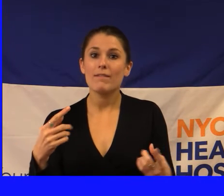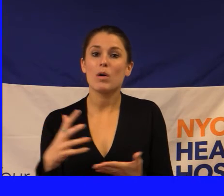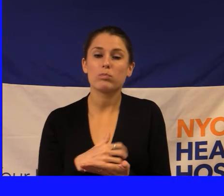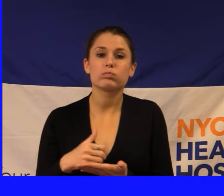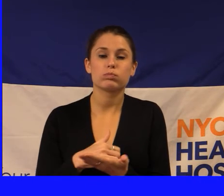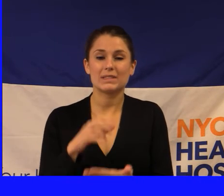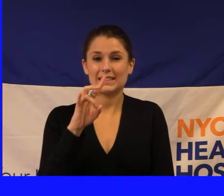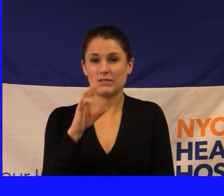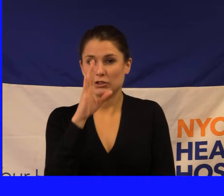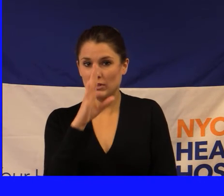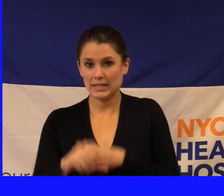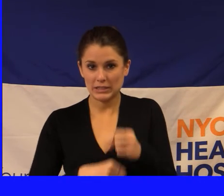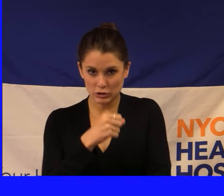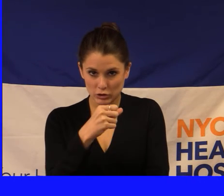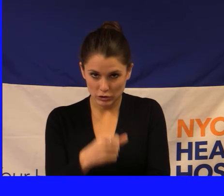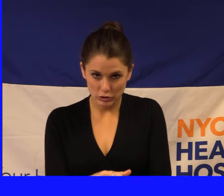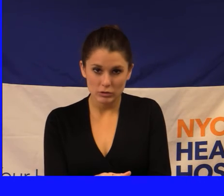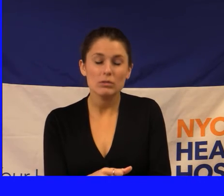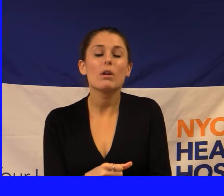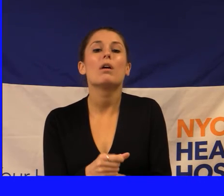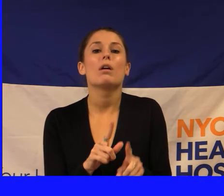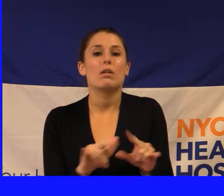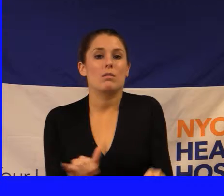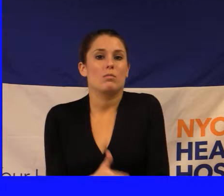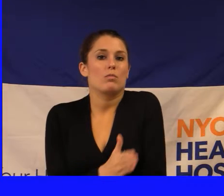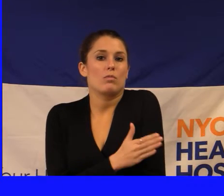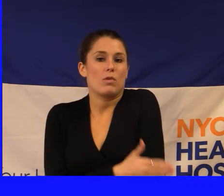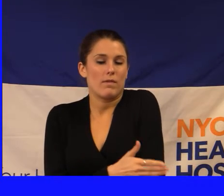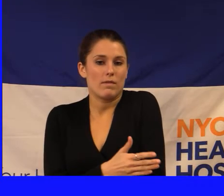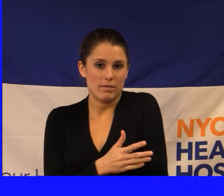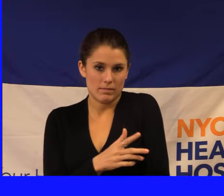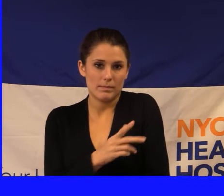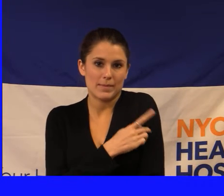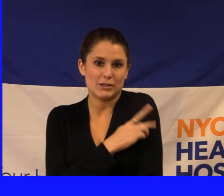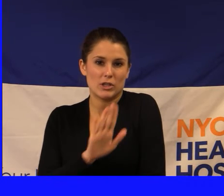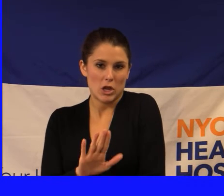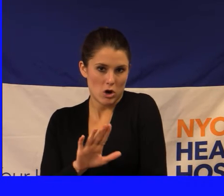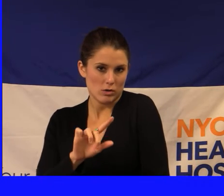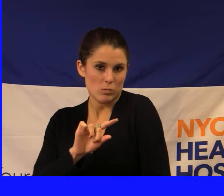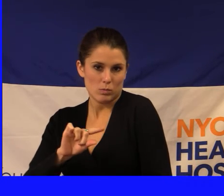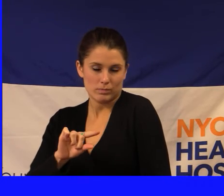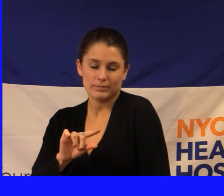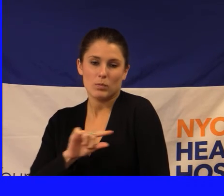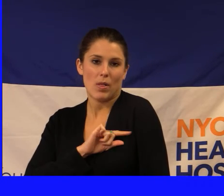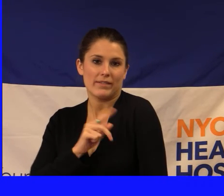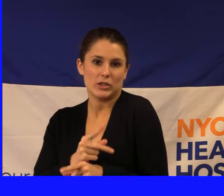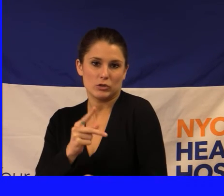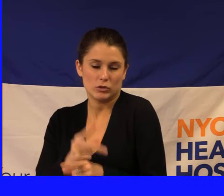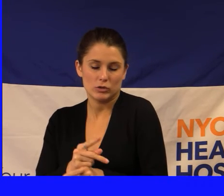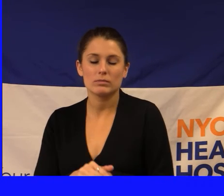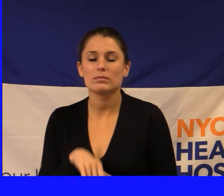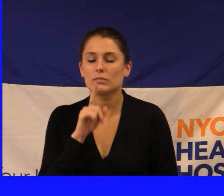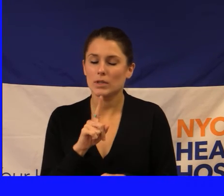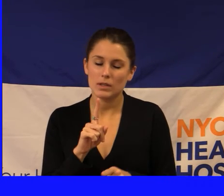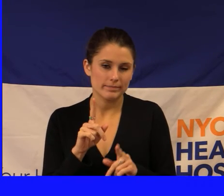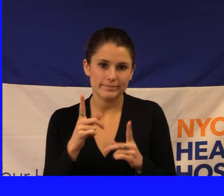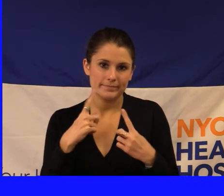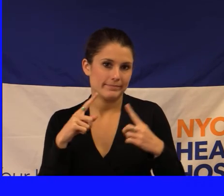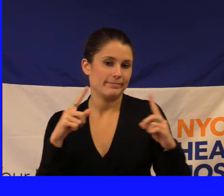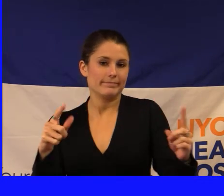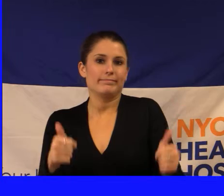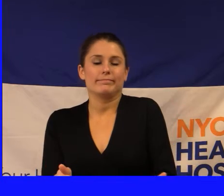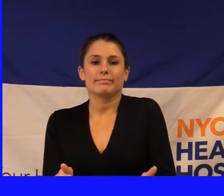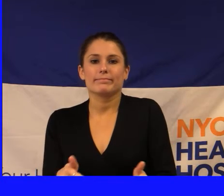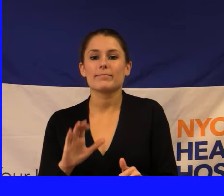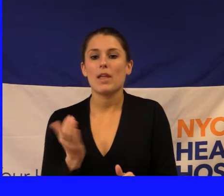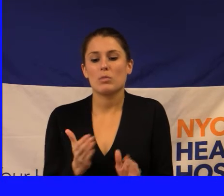consecutive years while improving the quality of care for the patients we serve. So it's a tremendous record of accomplishment, and